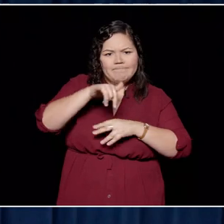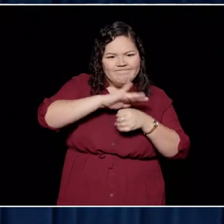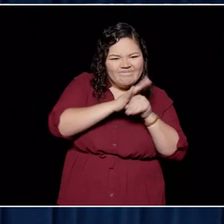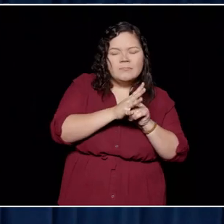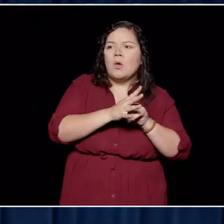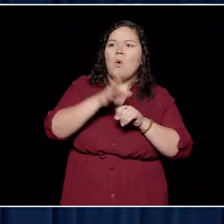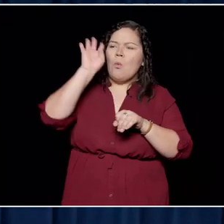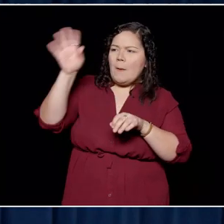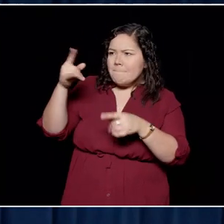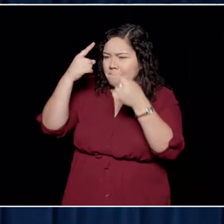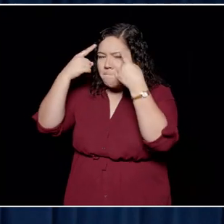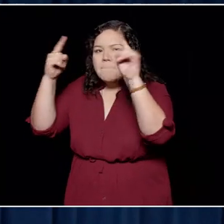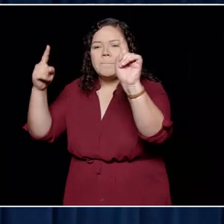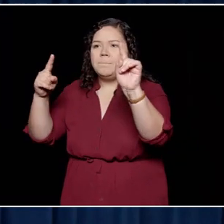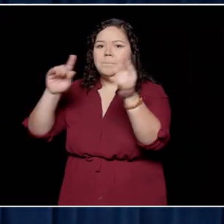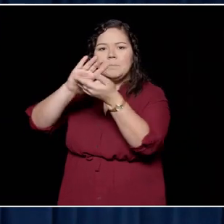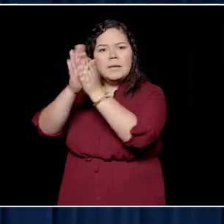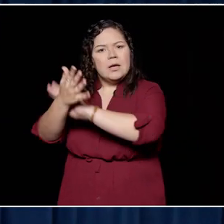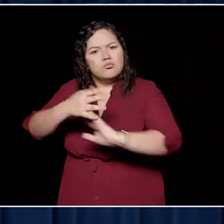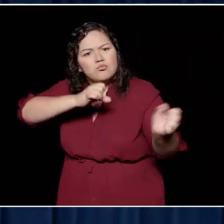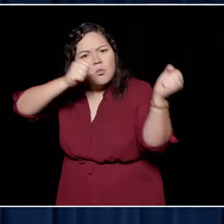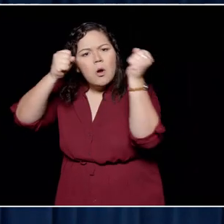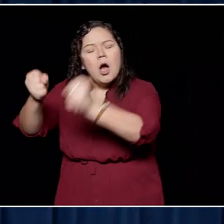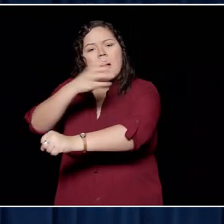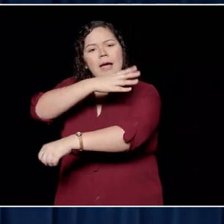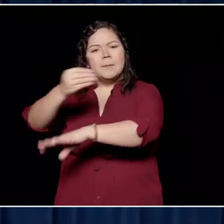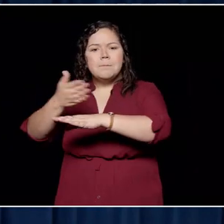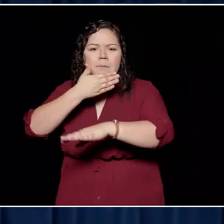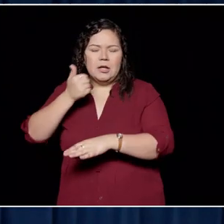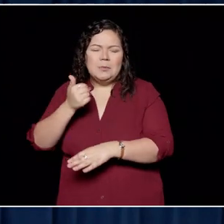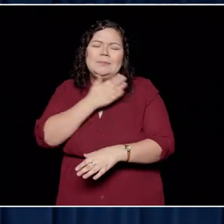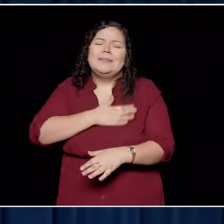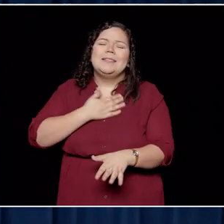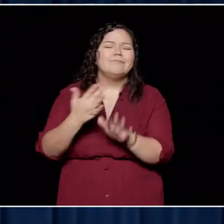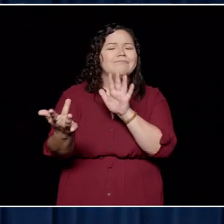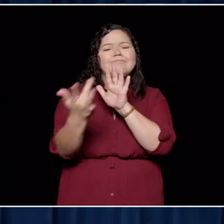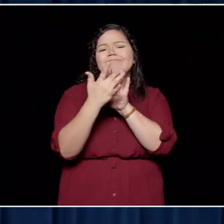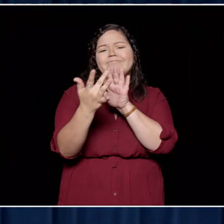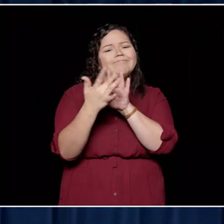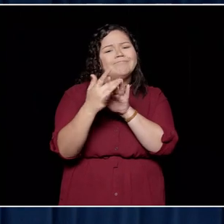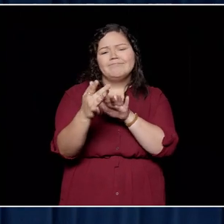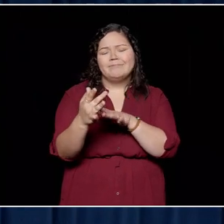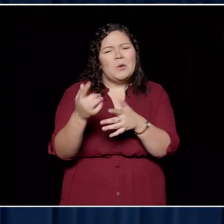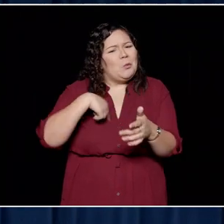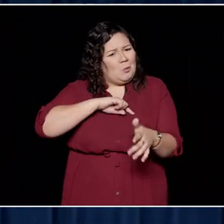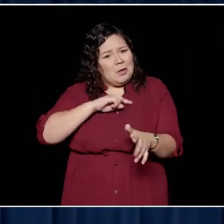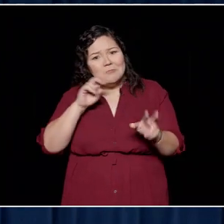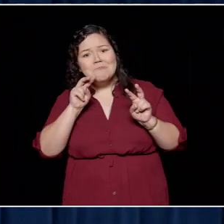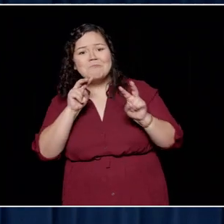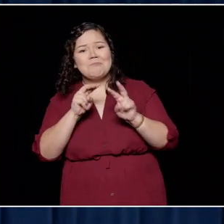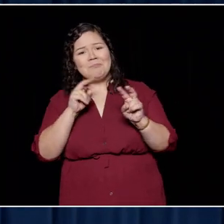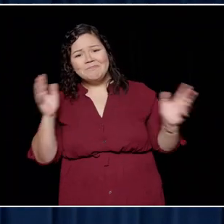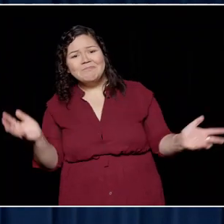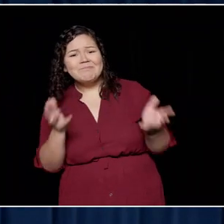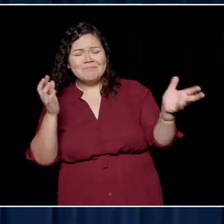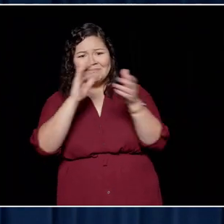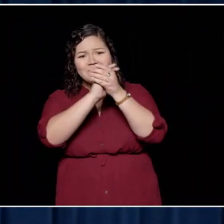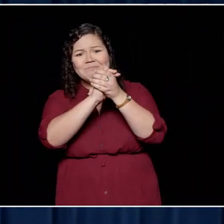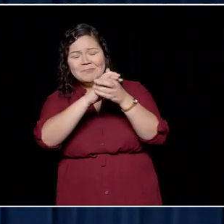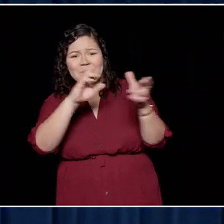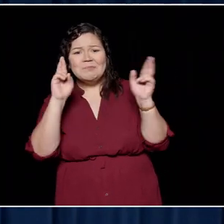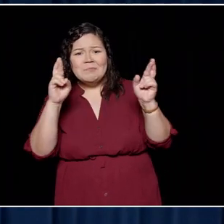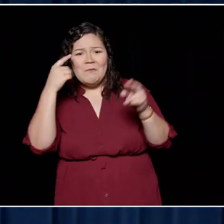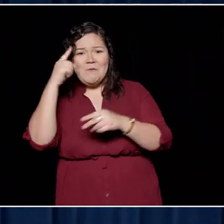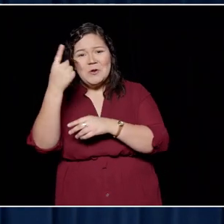resilient and even better. Stay in touch. We will be rooting for you every step of the way.